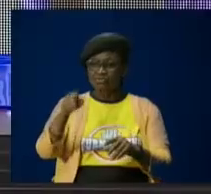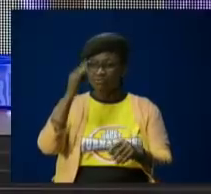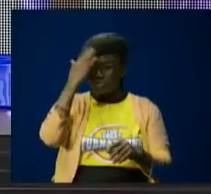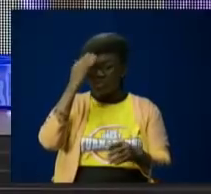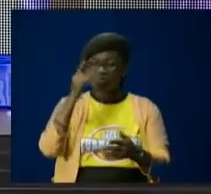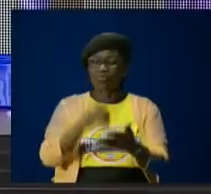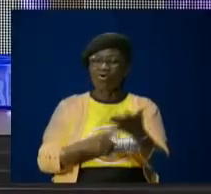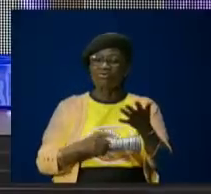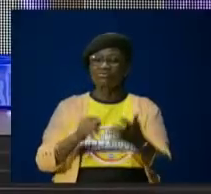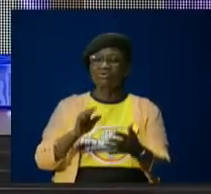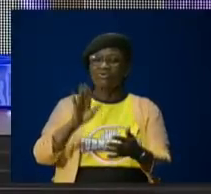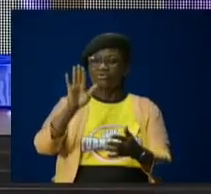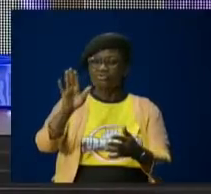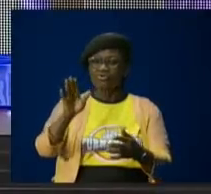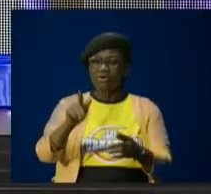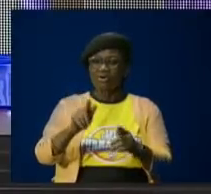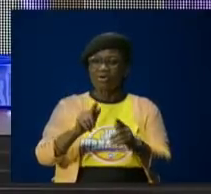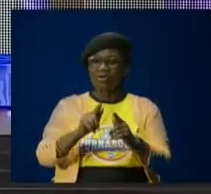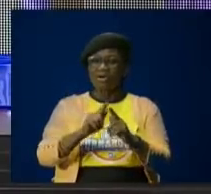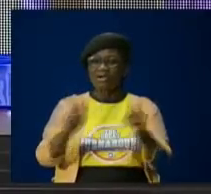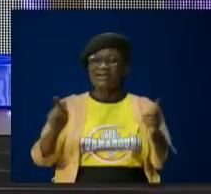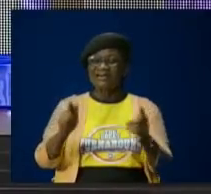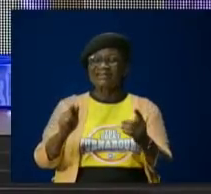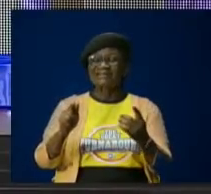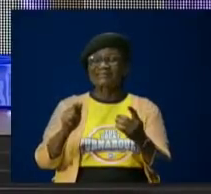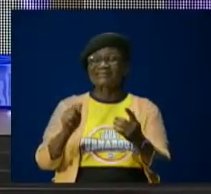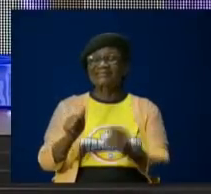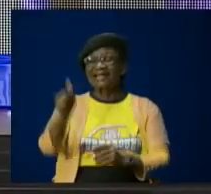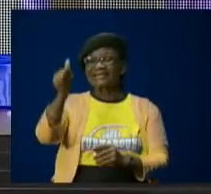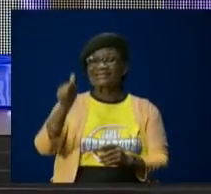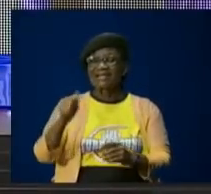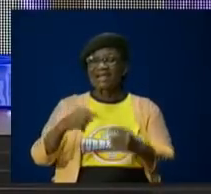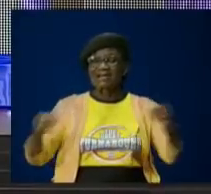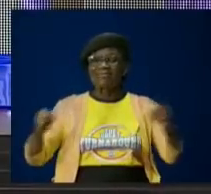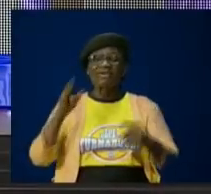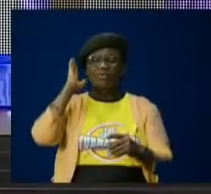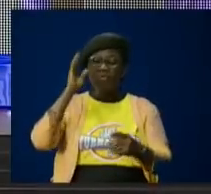greatest enemies will come and apologize.